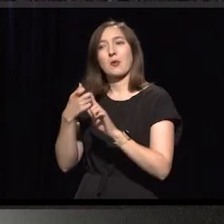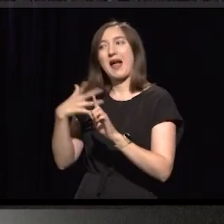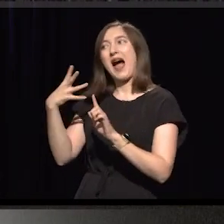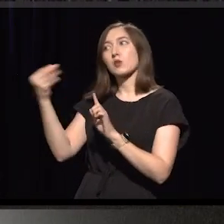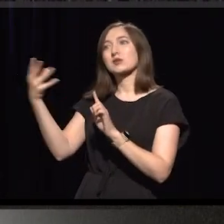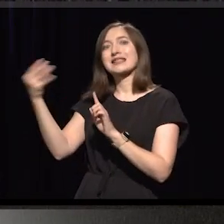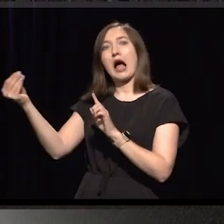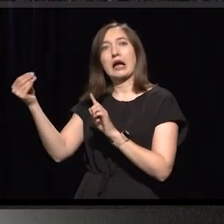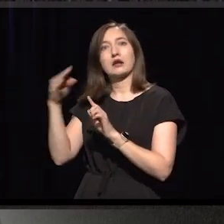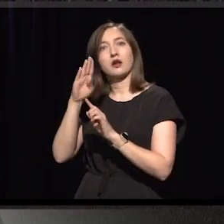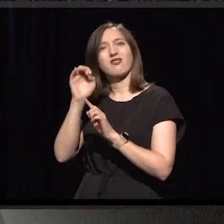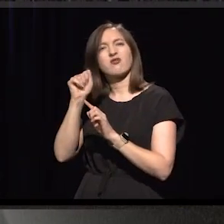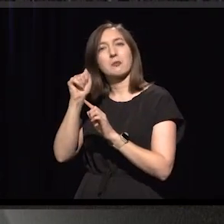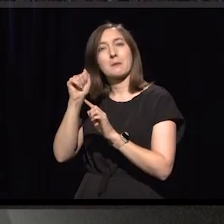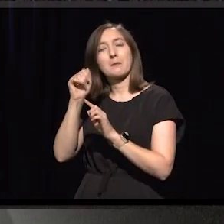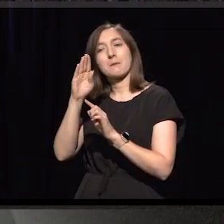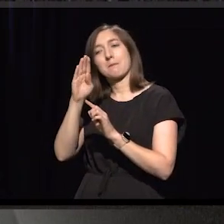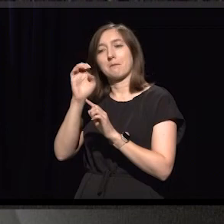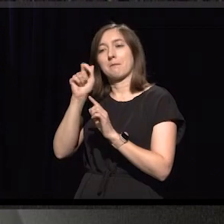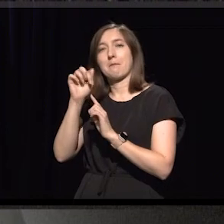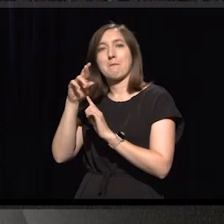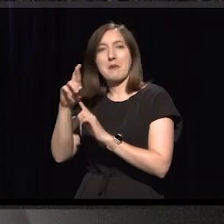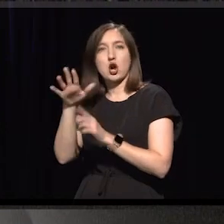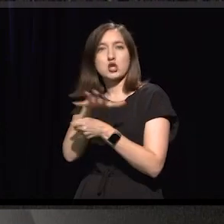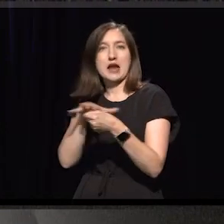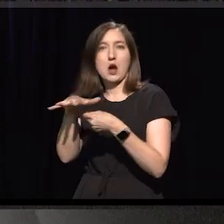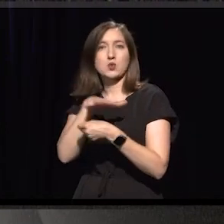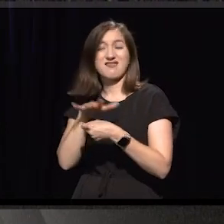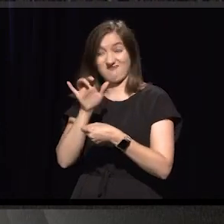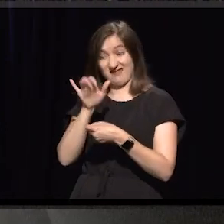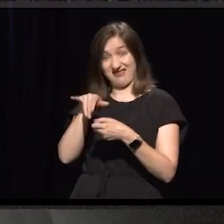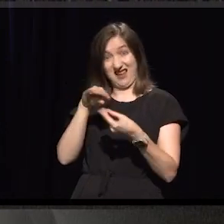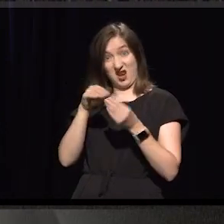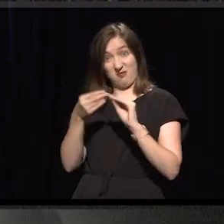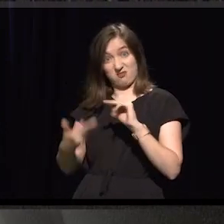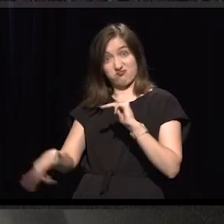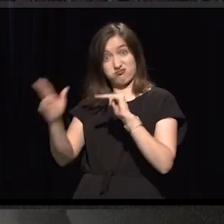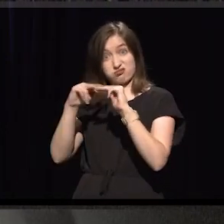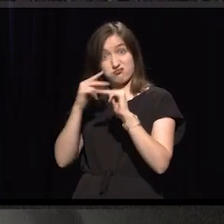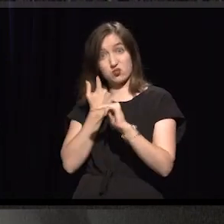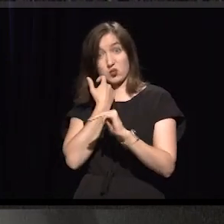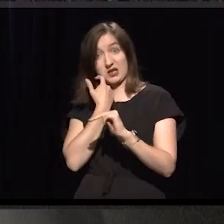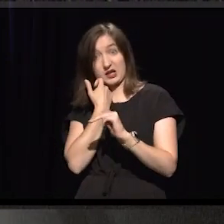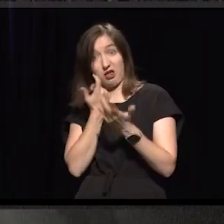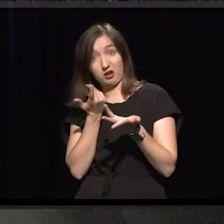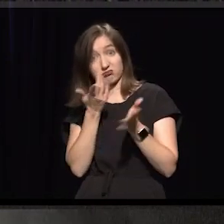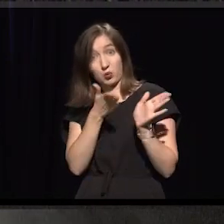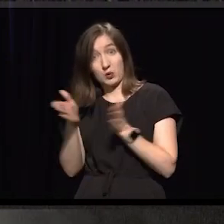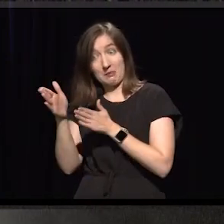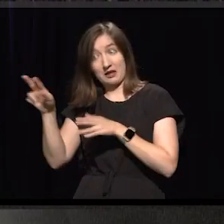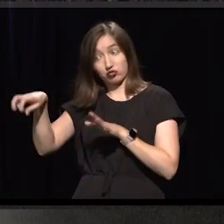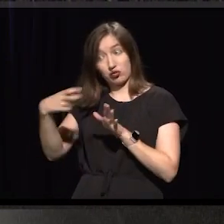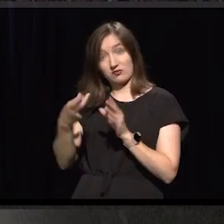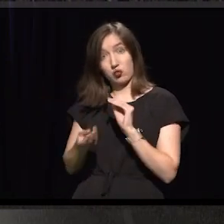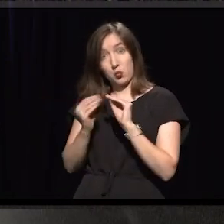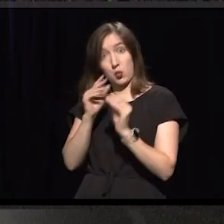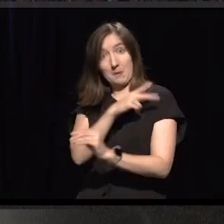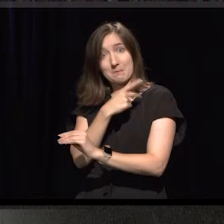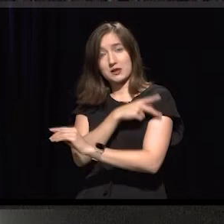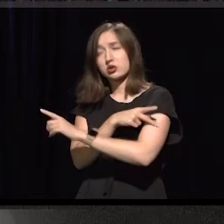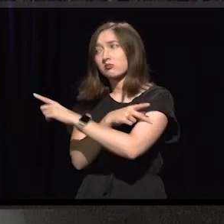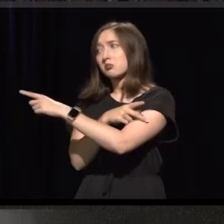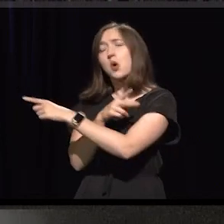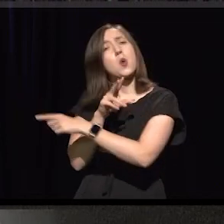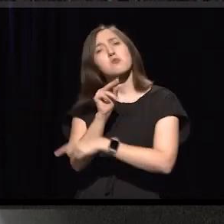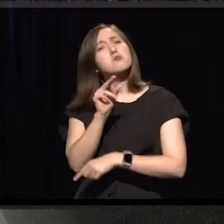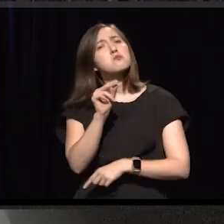that percentage go up, let's say, within the last couple of weeks, and do we plan to take in more patients? No, actually, the percentage